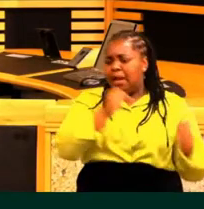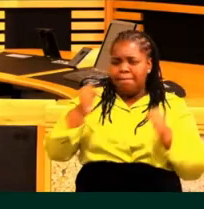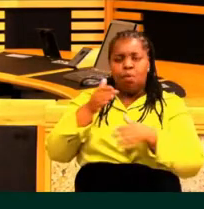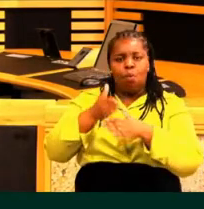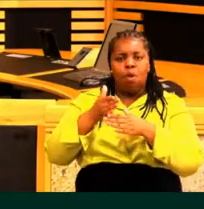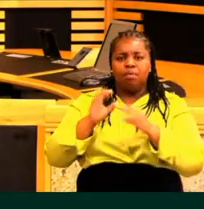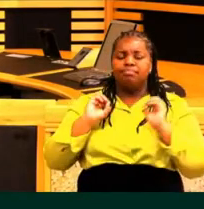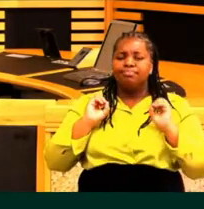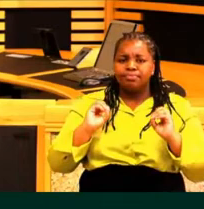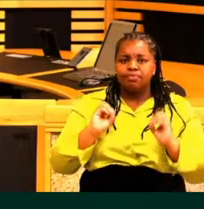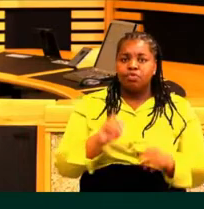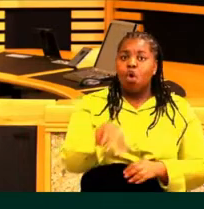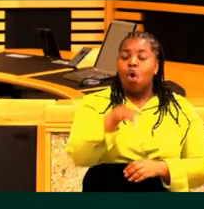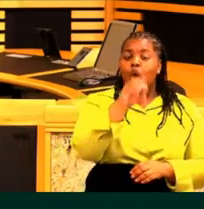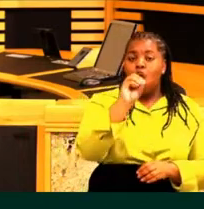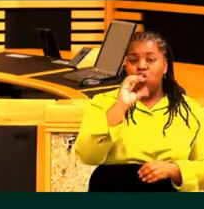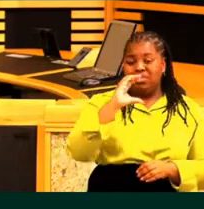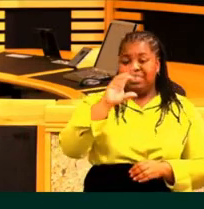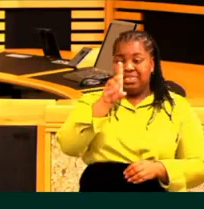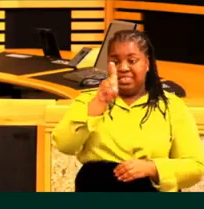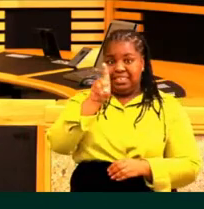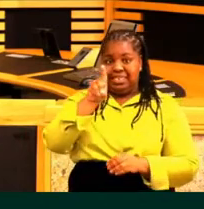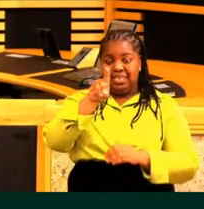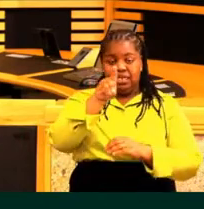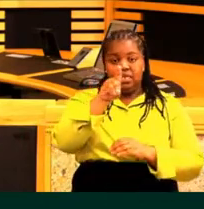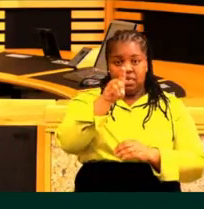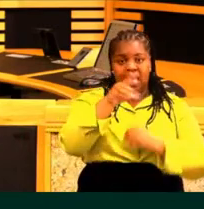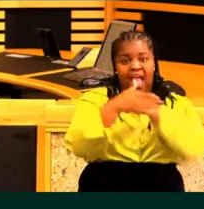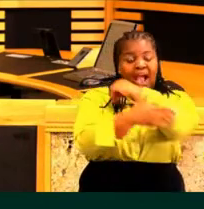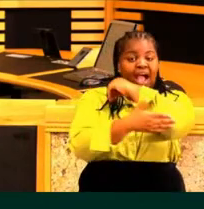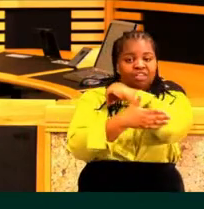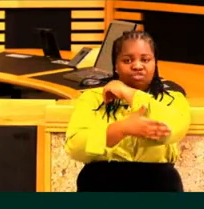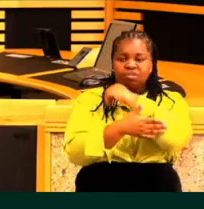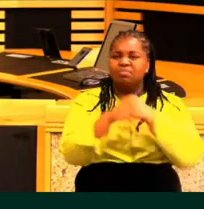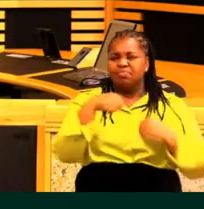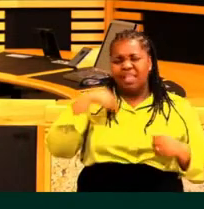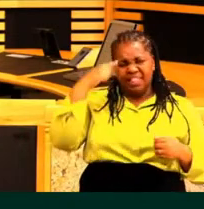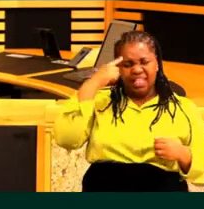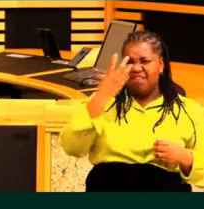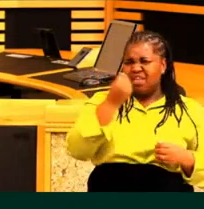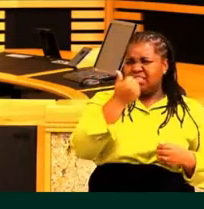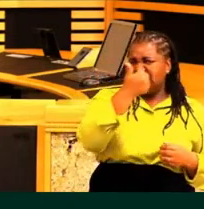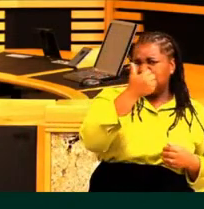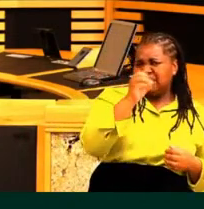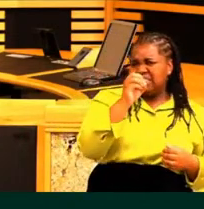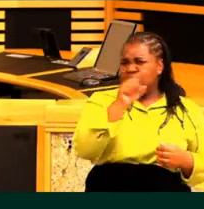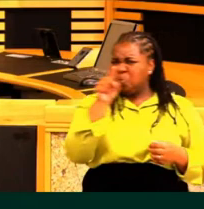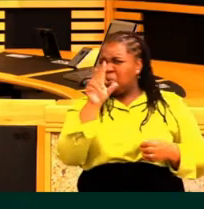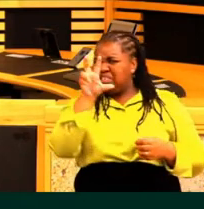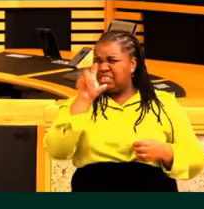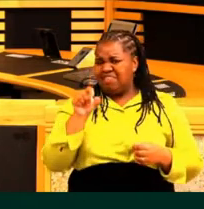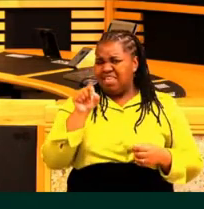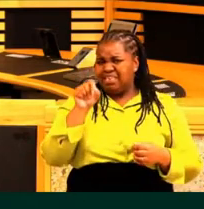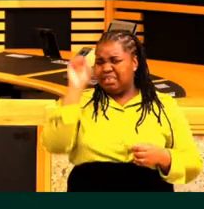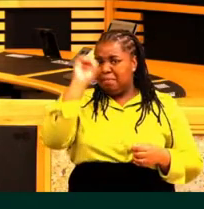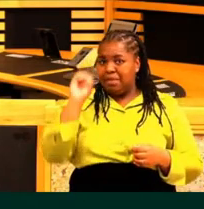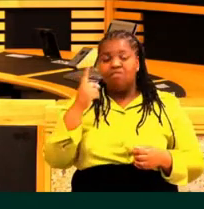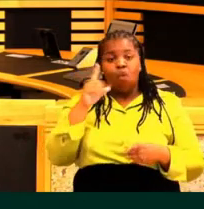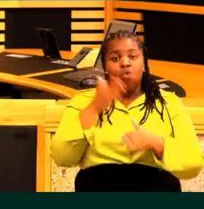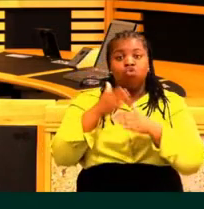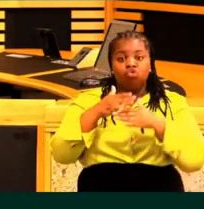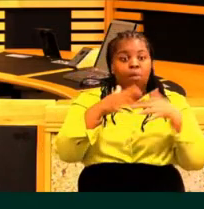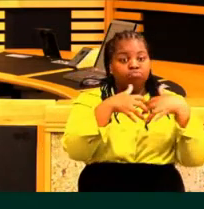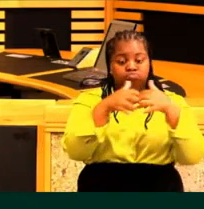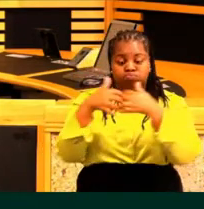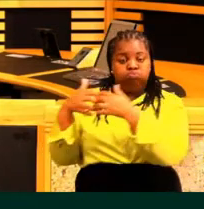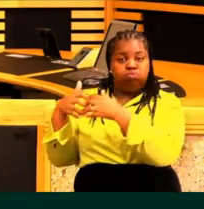in the oct countries SMA means count about 60 to 70 percent of job creation